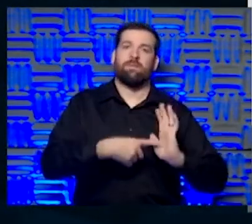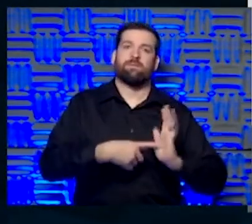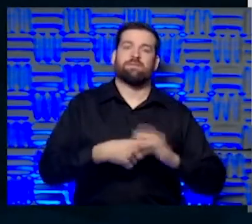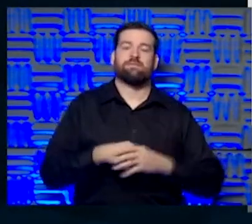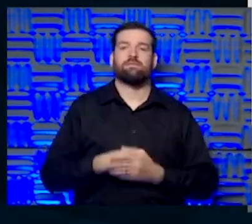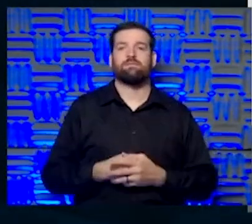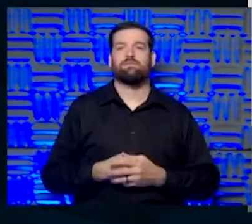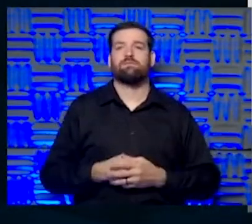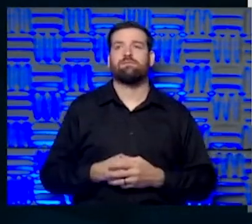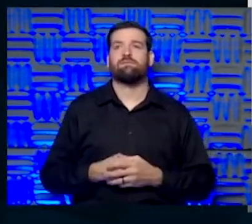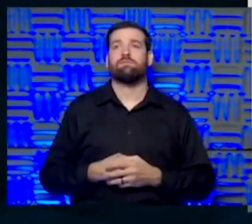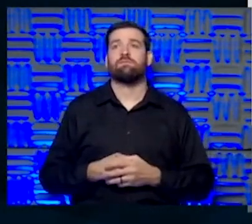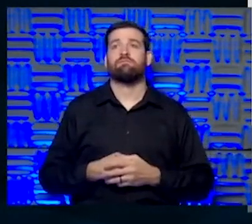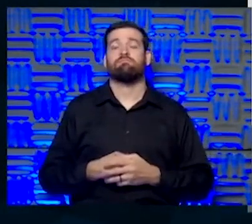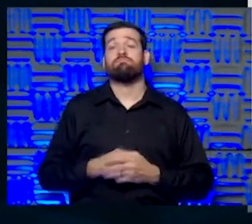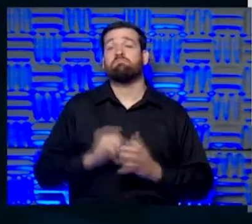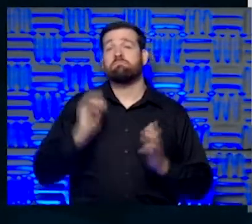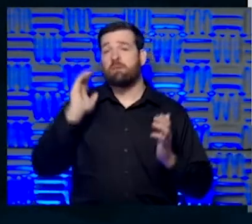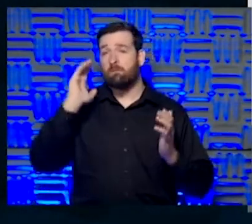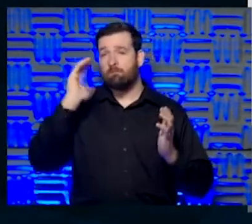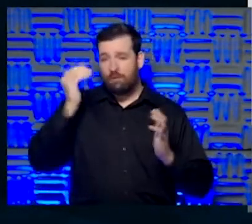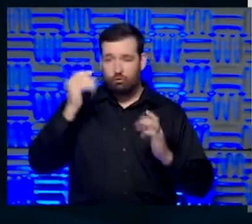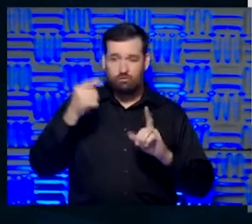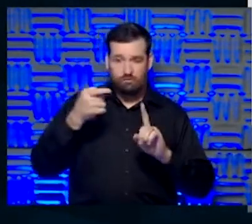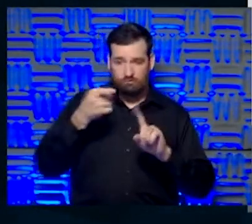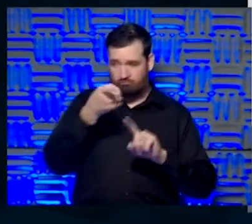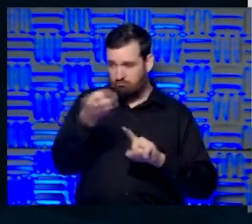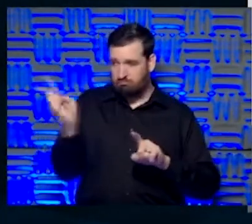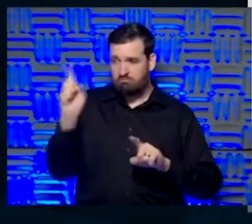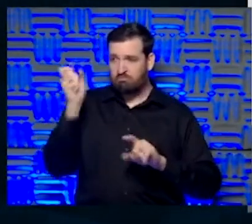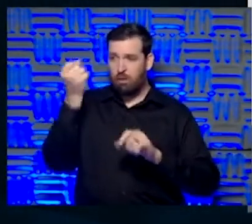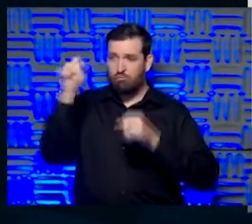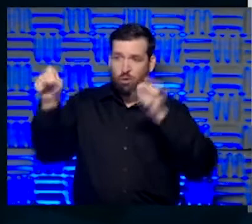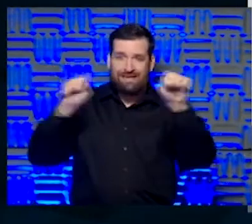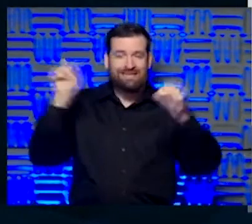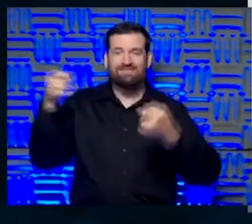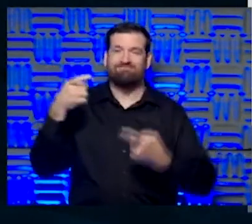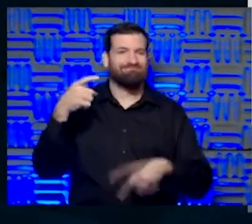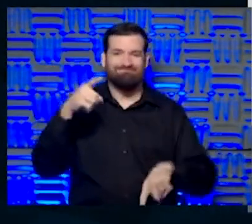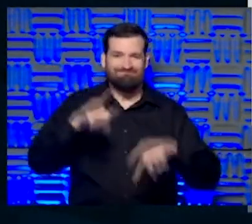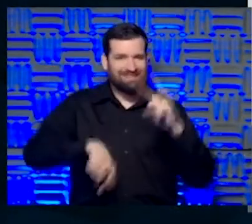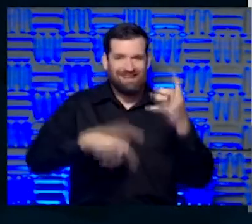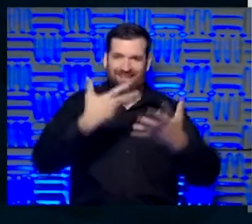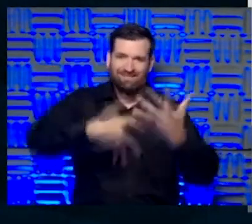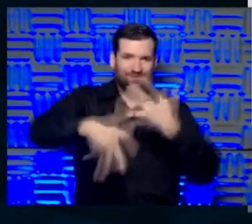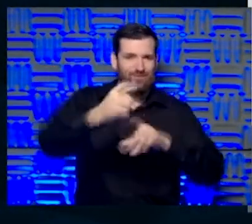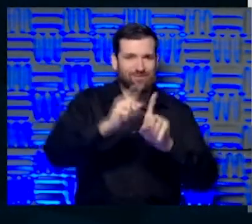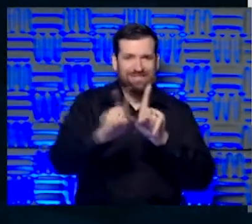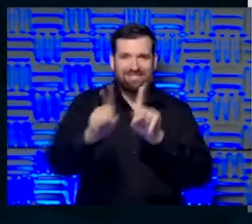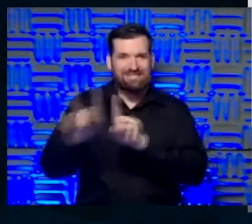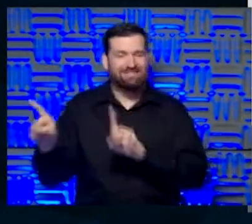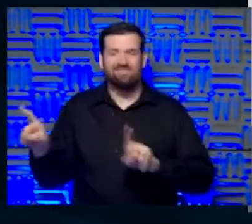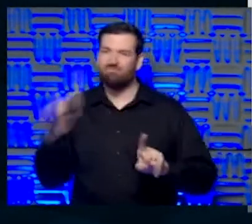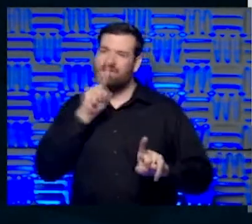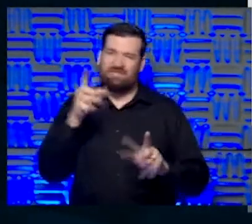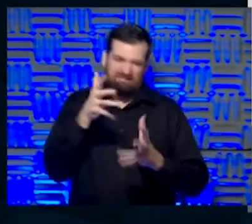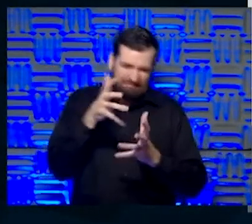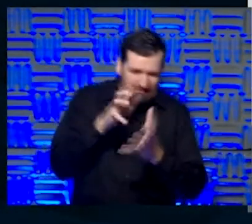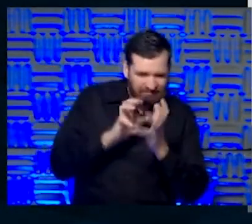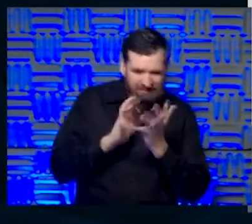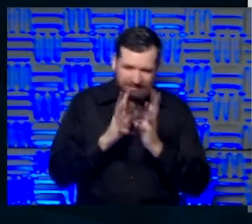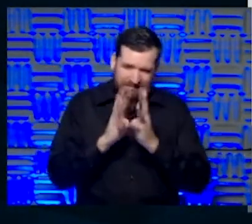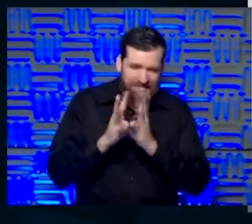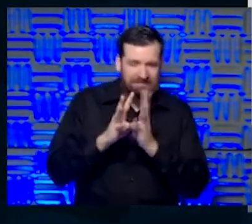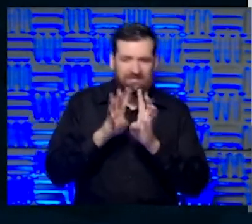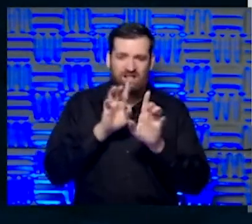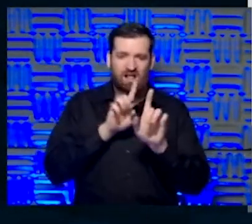folks, it appears, are out at these protests not really able to socially distance. So they're pretty close together, walking through the